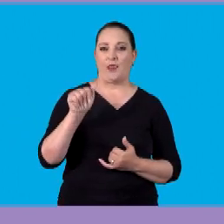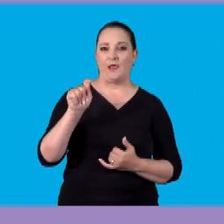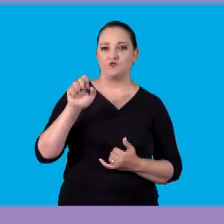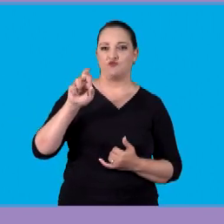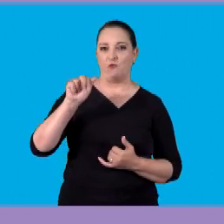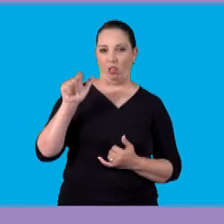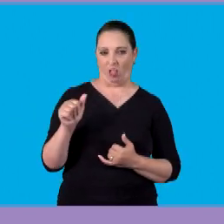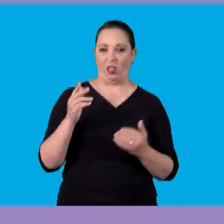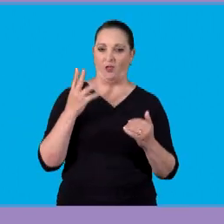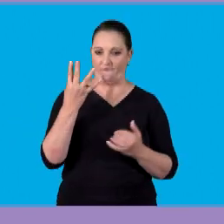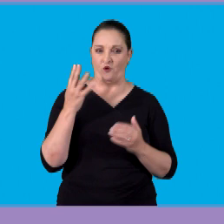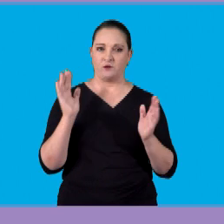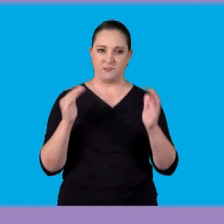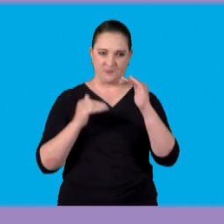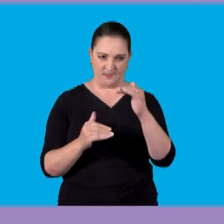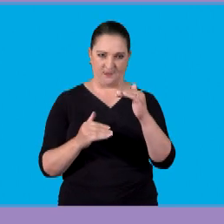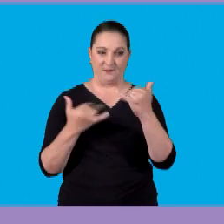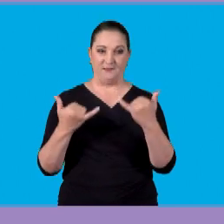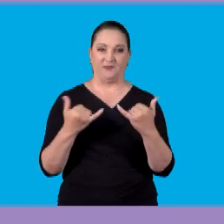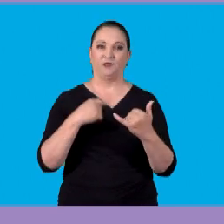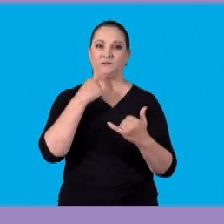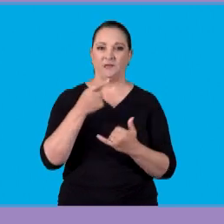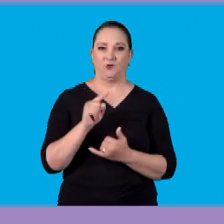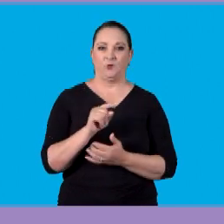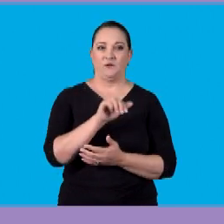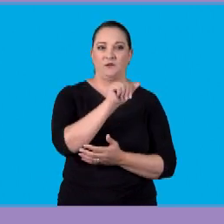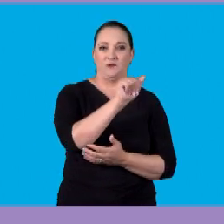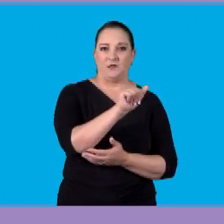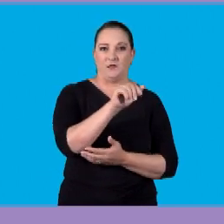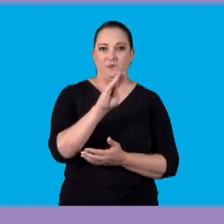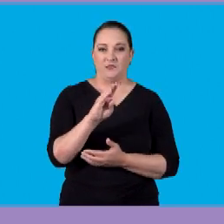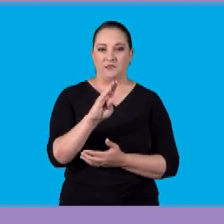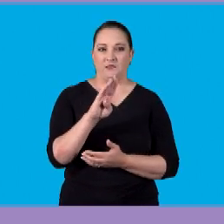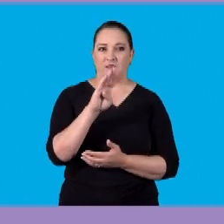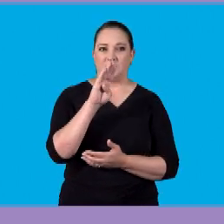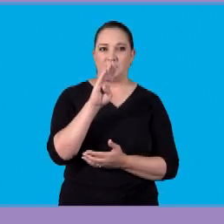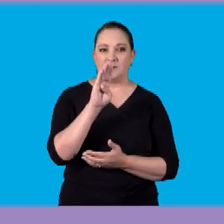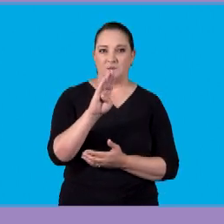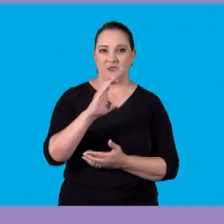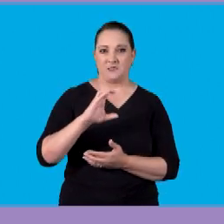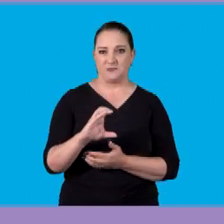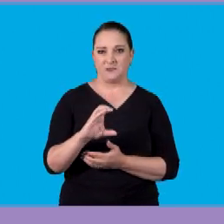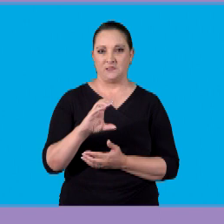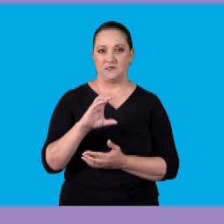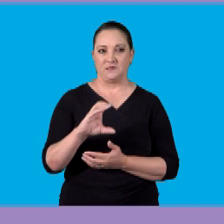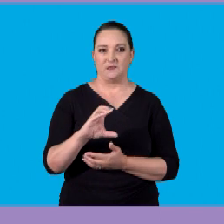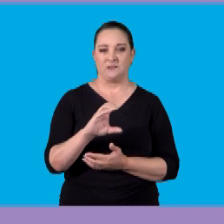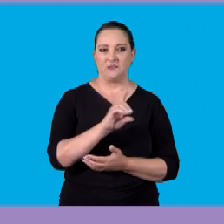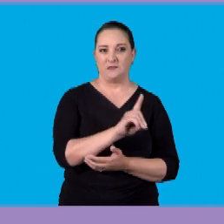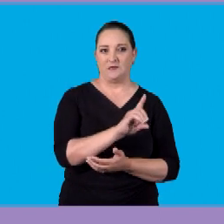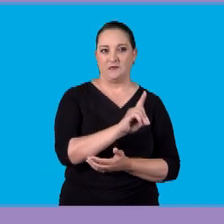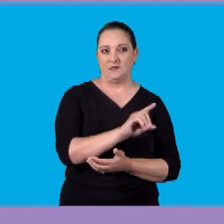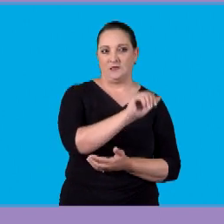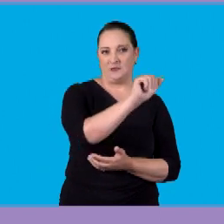with AB is equals to BC, is equals to CD, is equals to DA, and that is equals to 5